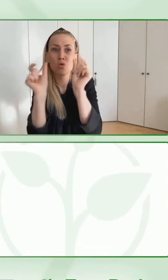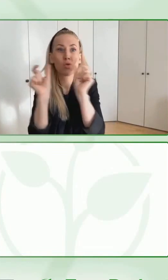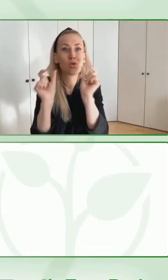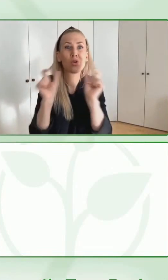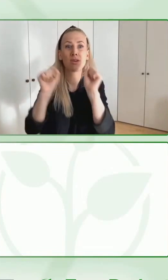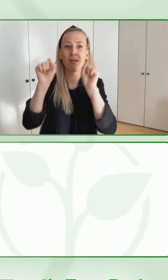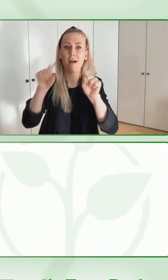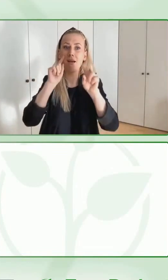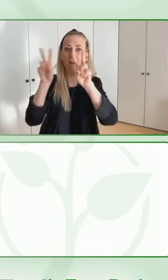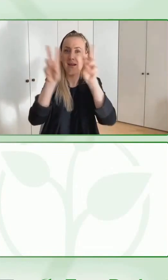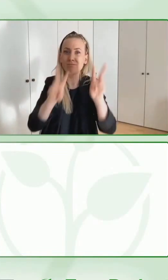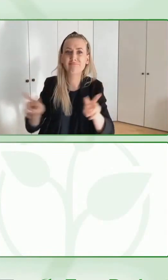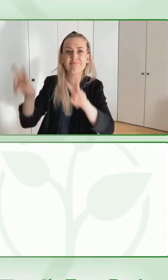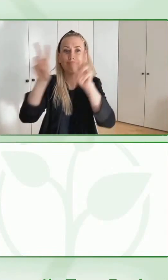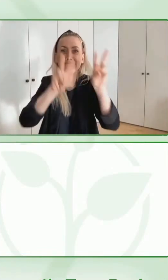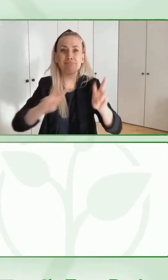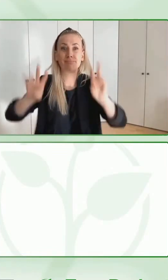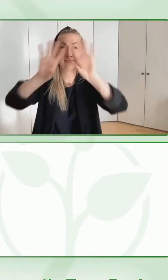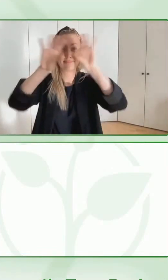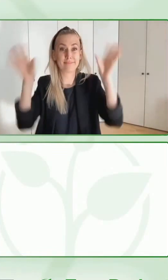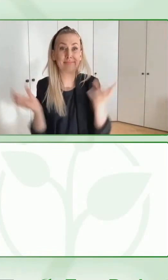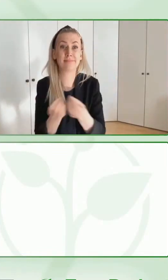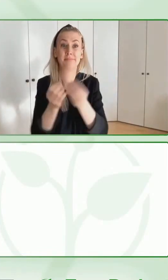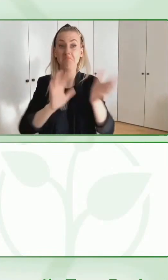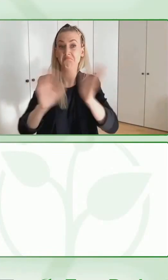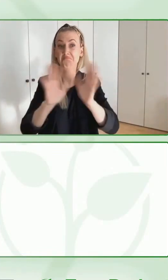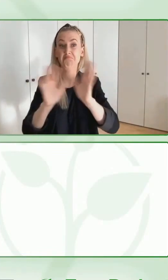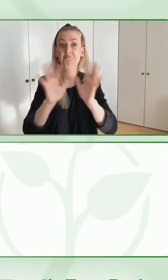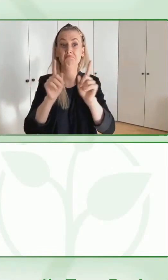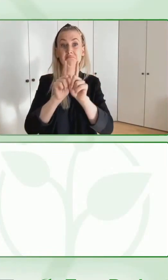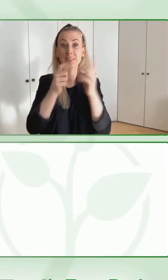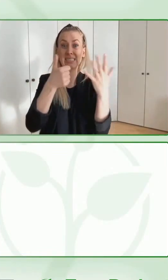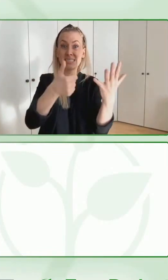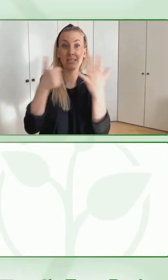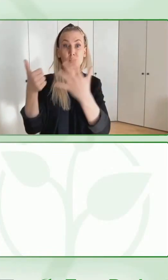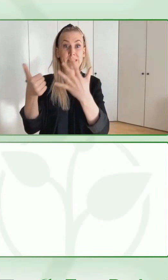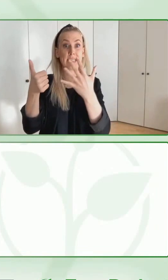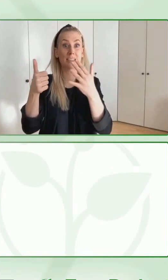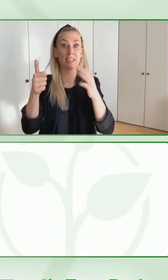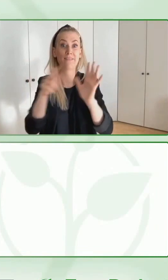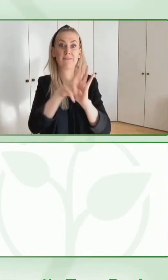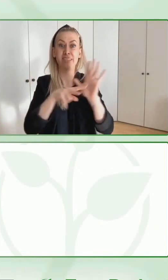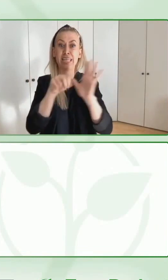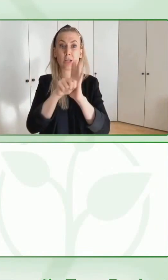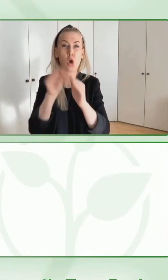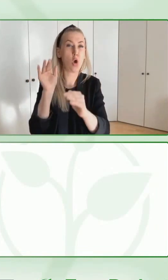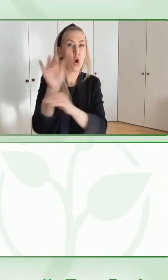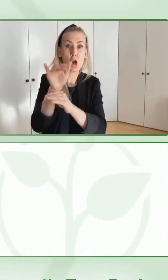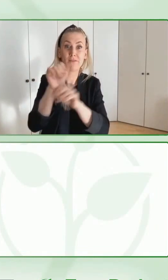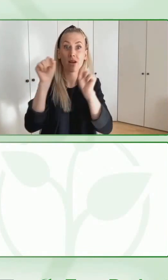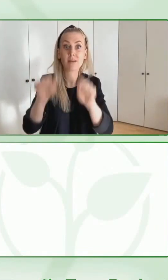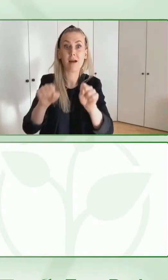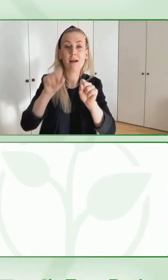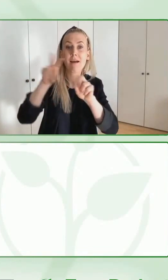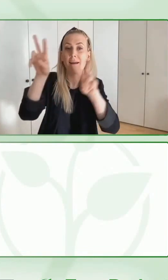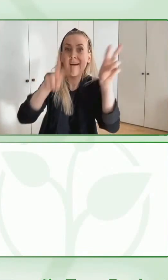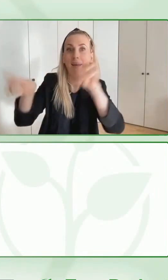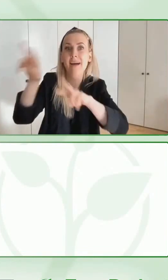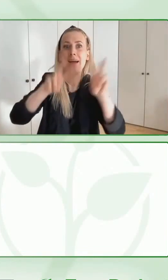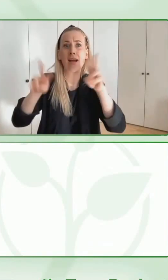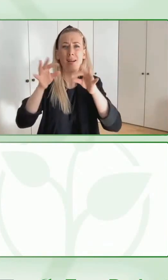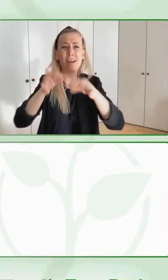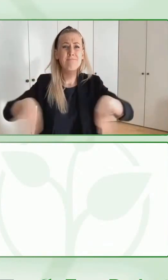Sign Language as well as with German subtitles. For the Sign Language Dictionary, which has over 150 terms related